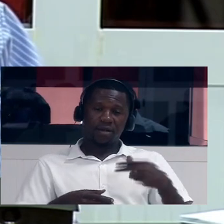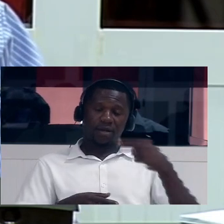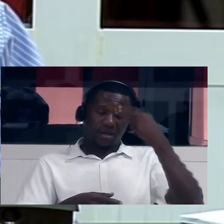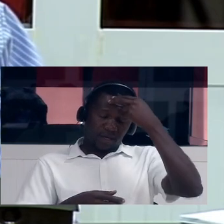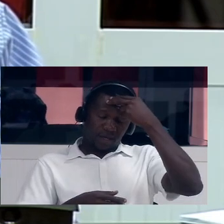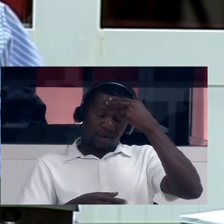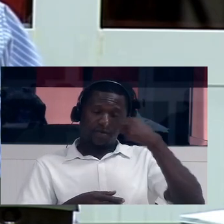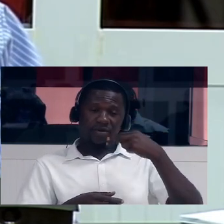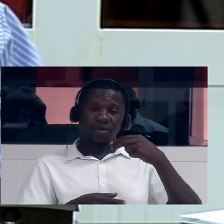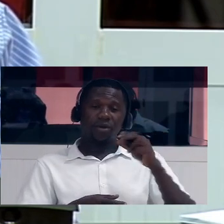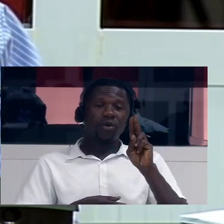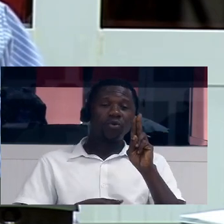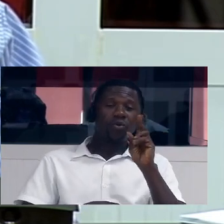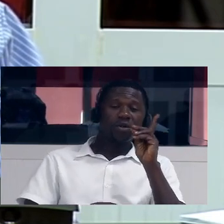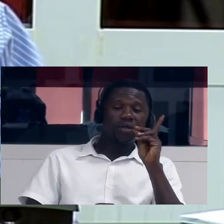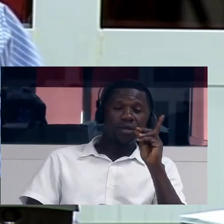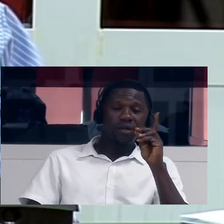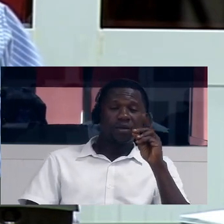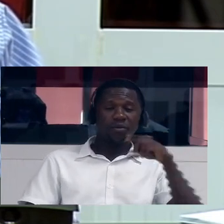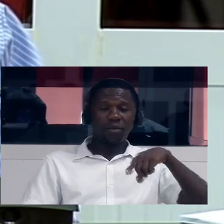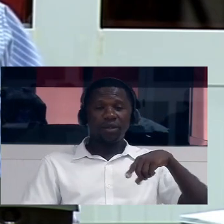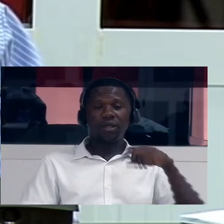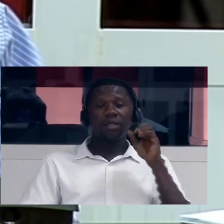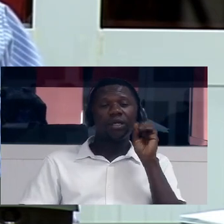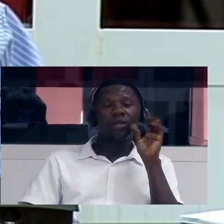still, Mr. Usain Dabo, to my office.